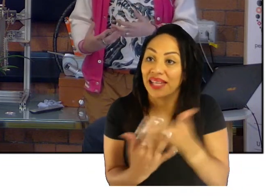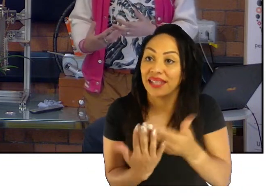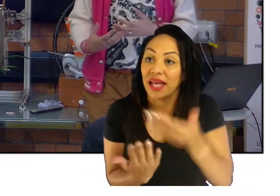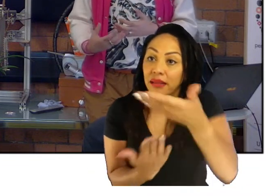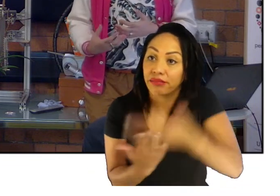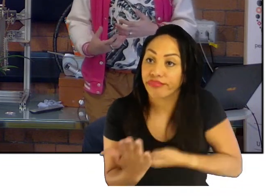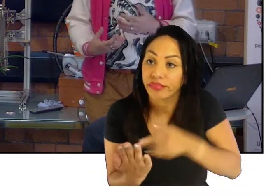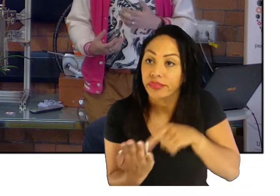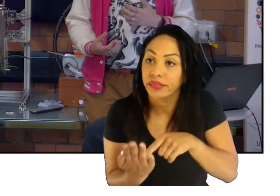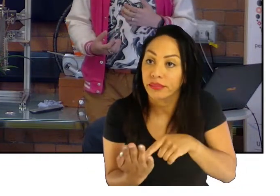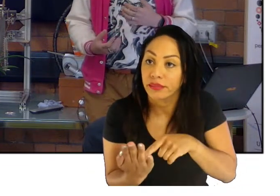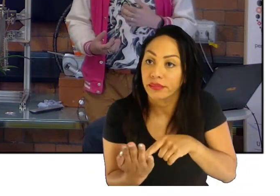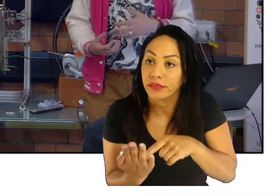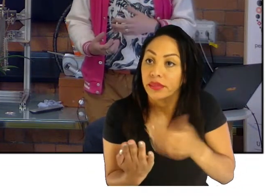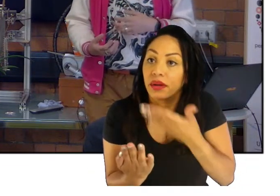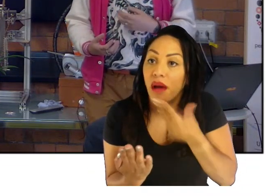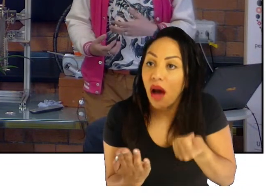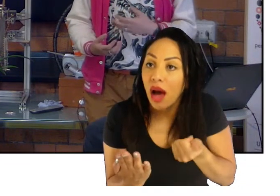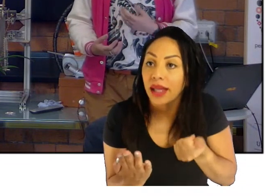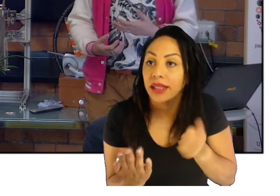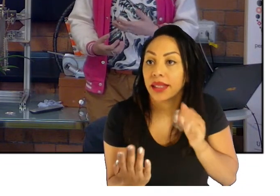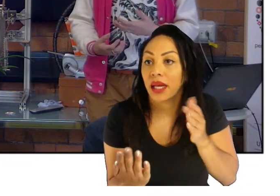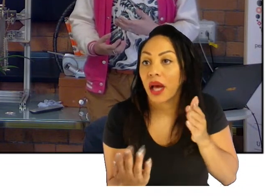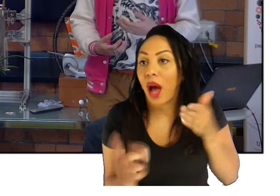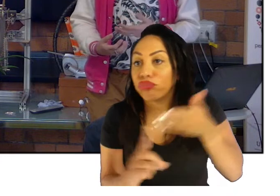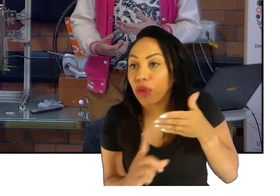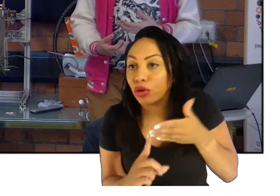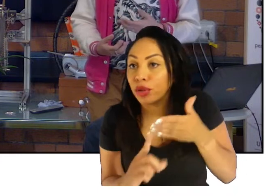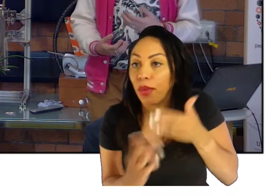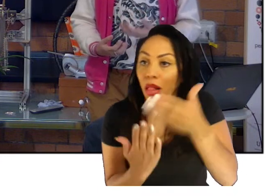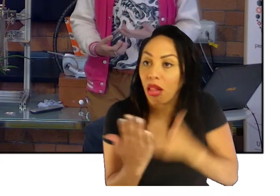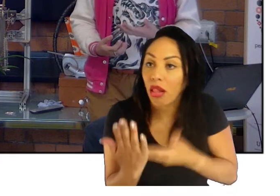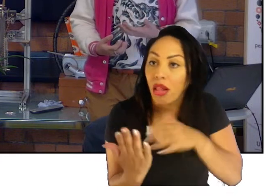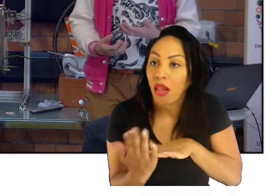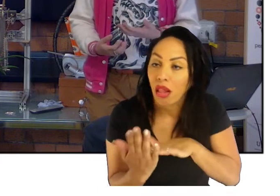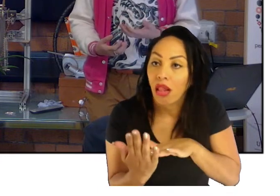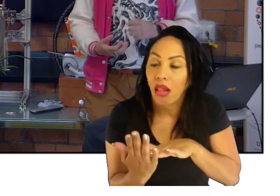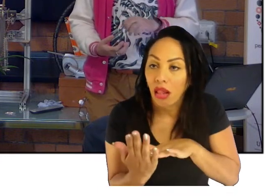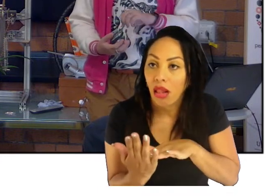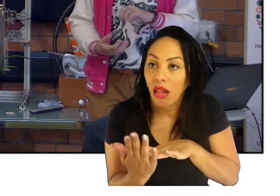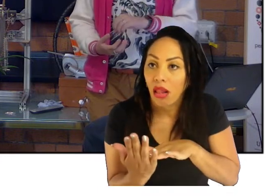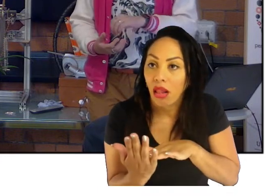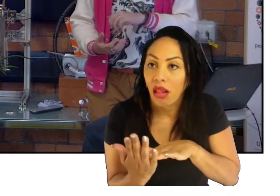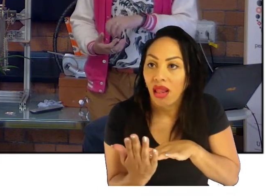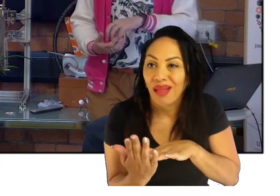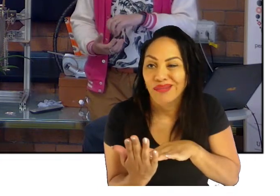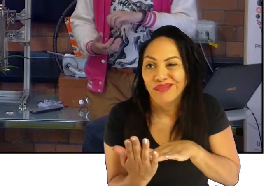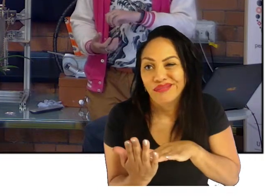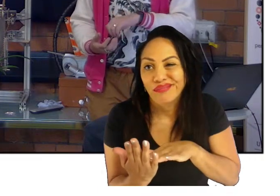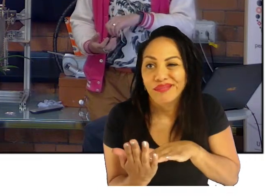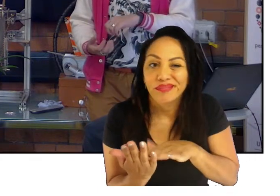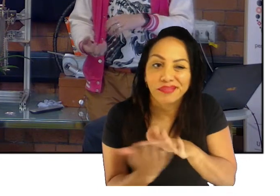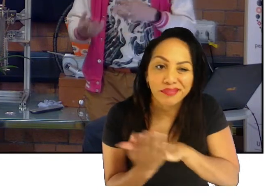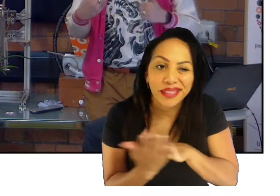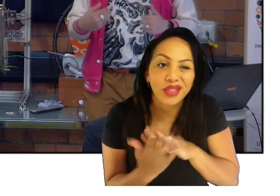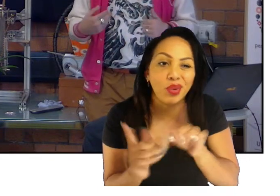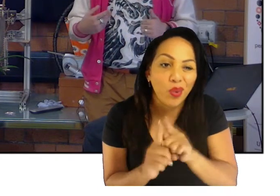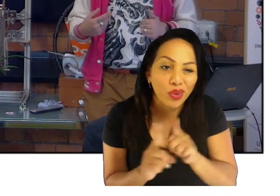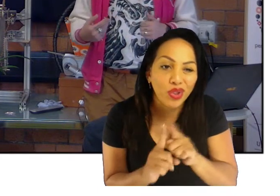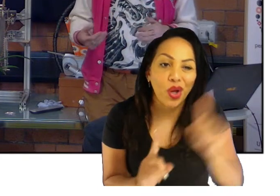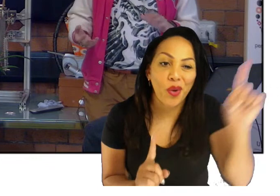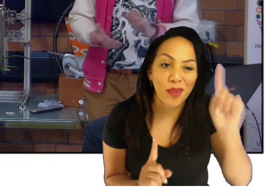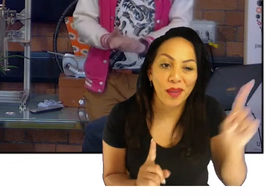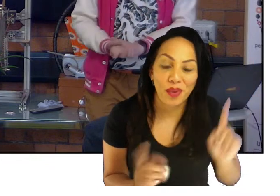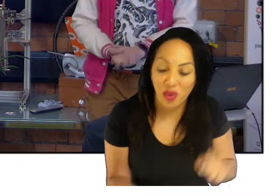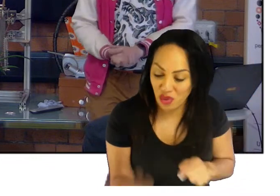to its audience, I've made it easier for people to ignore it. I've made it easier for people to tell